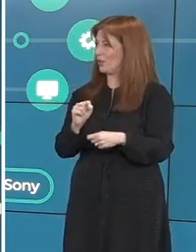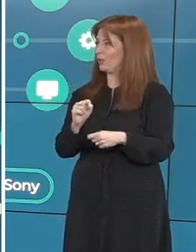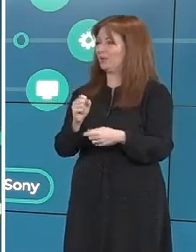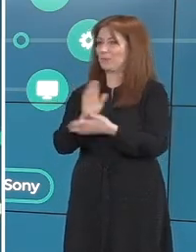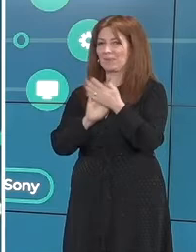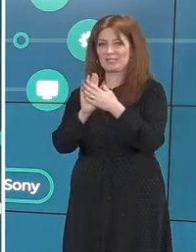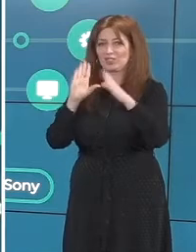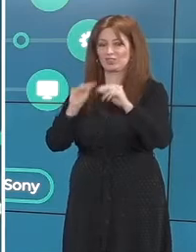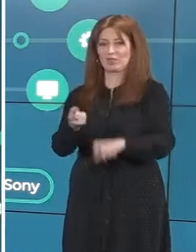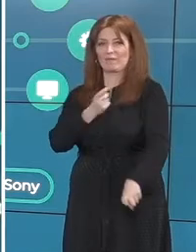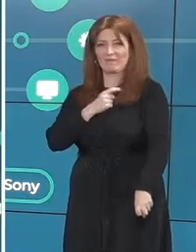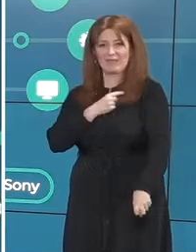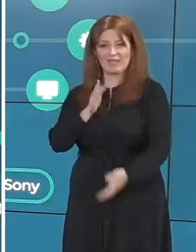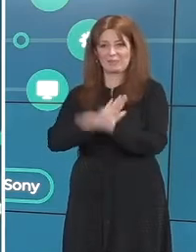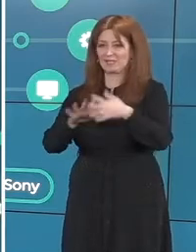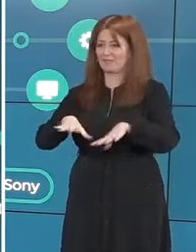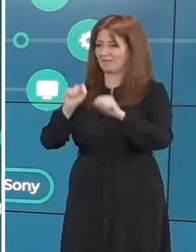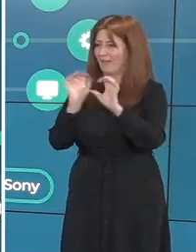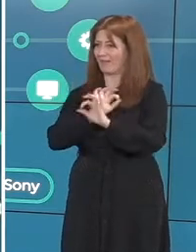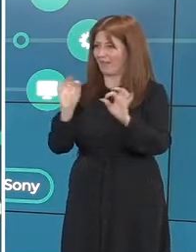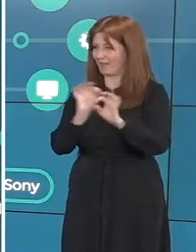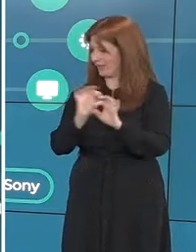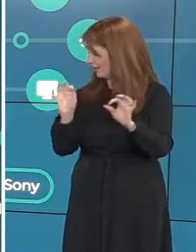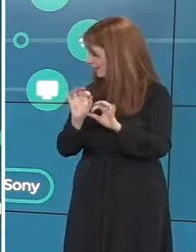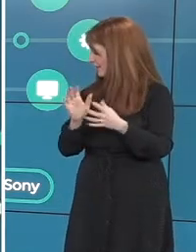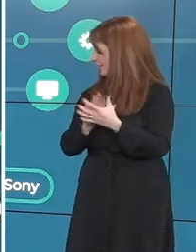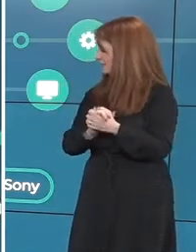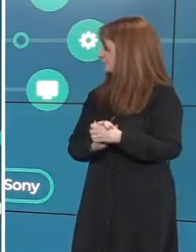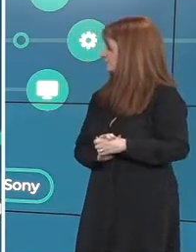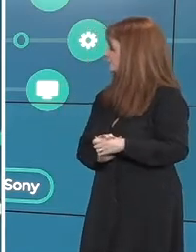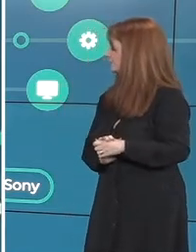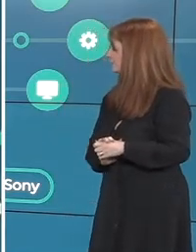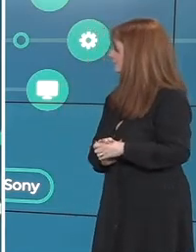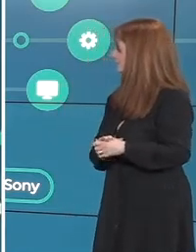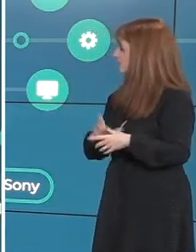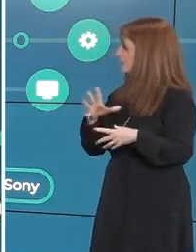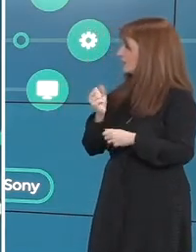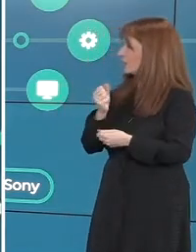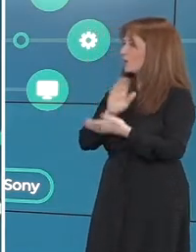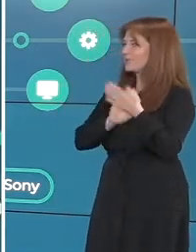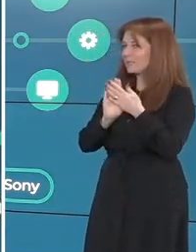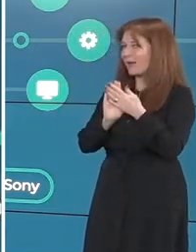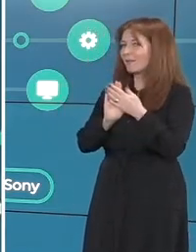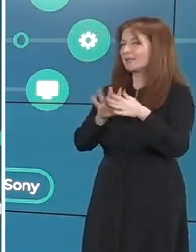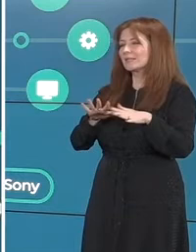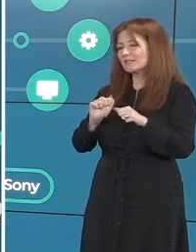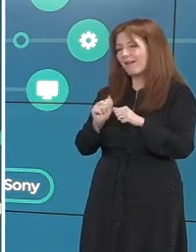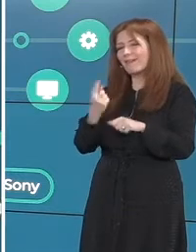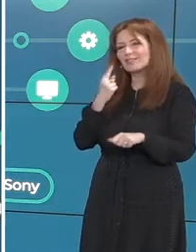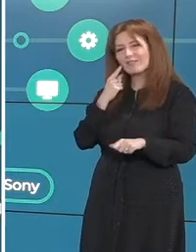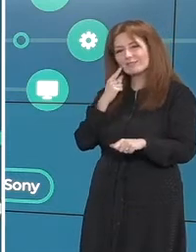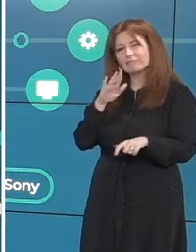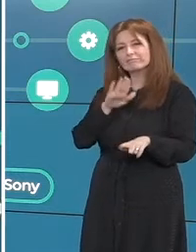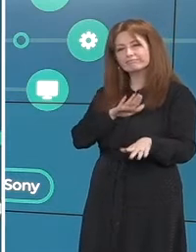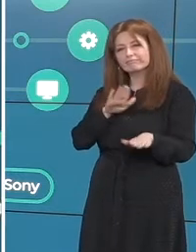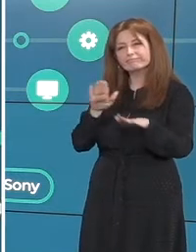anywhere. So there's, actually the kind of 80-20 rule of actually beginning and taking baby steps and focusing on a few things.